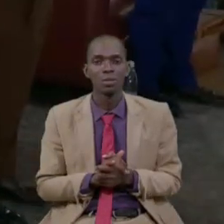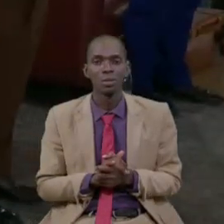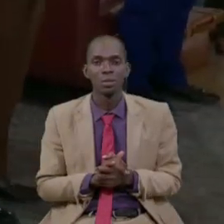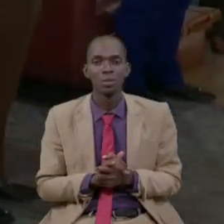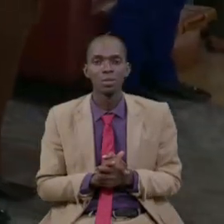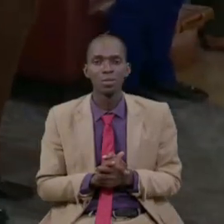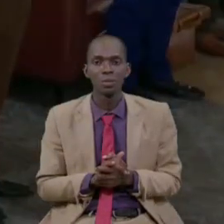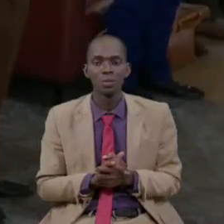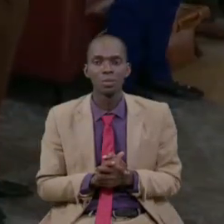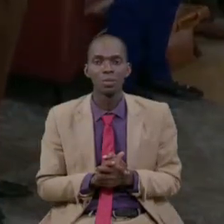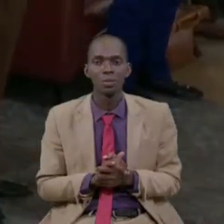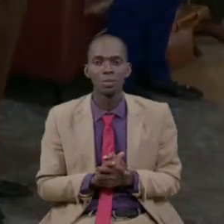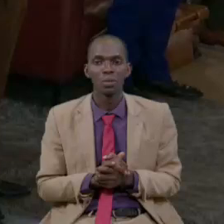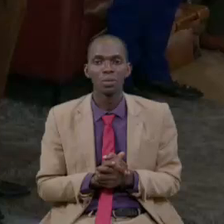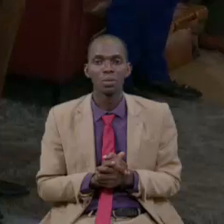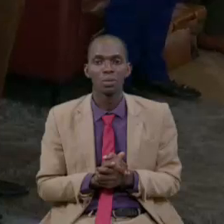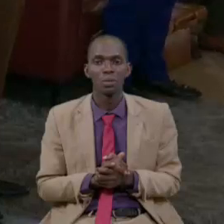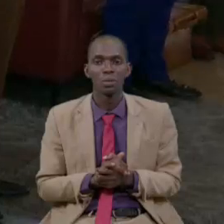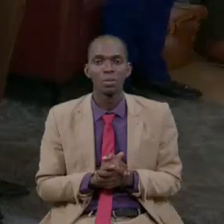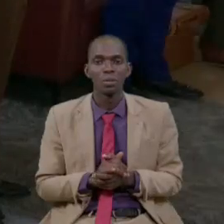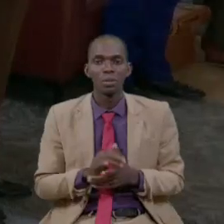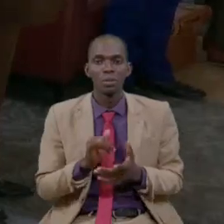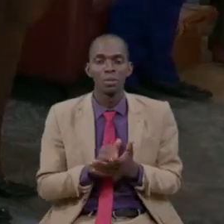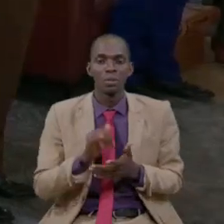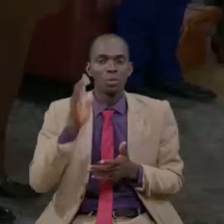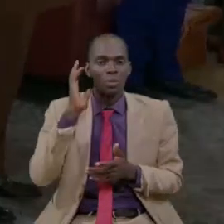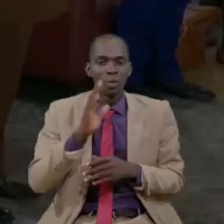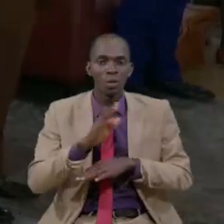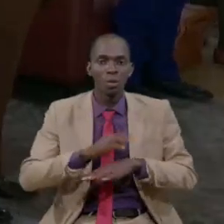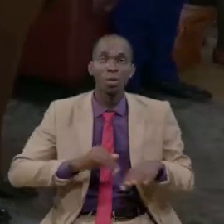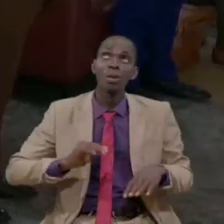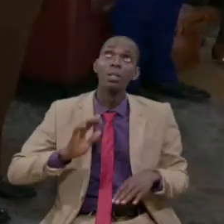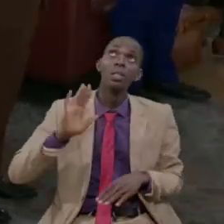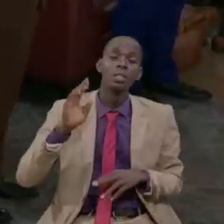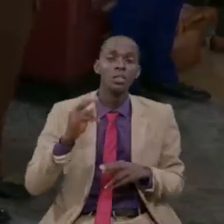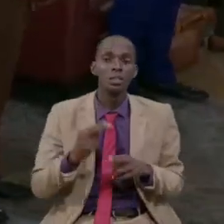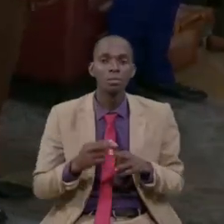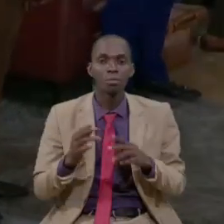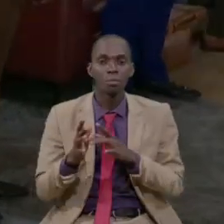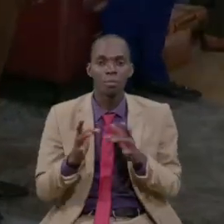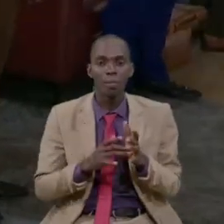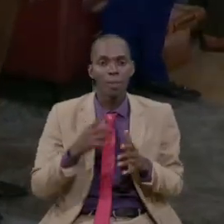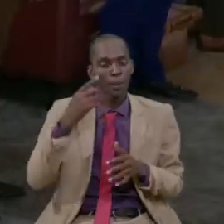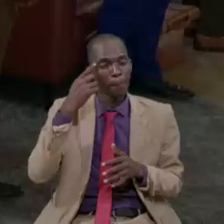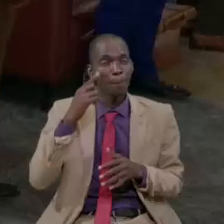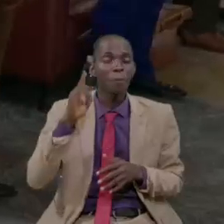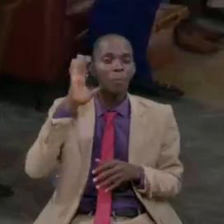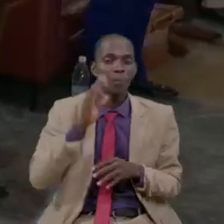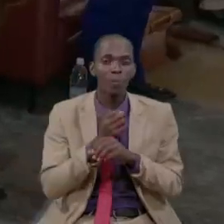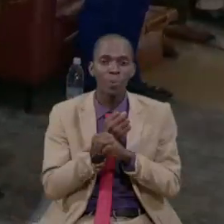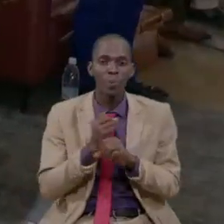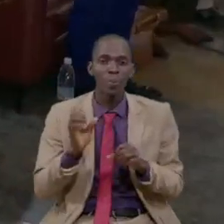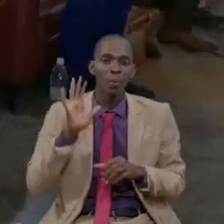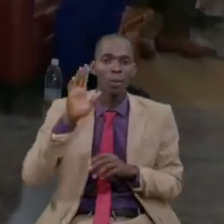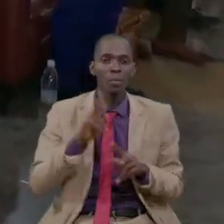that shall call his name Jesus, for he shall save his people from their